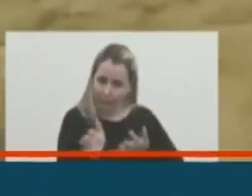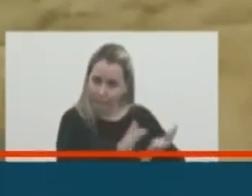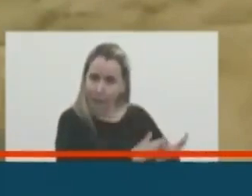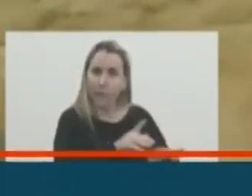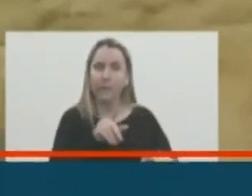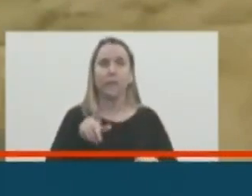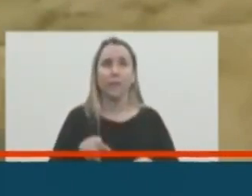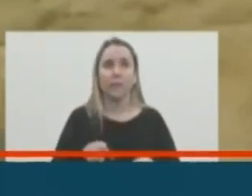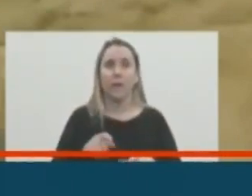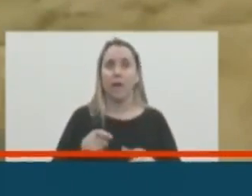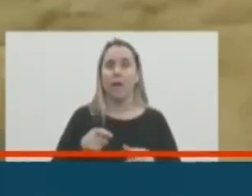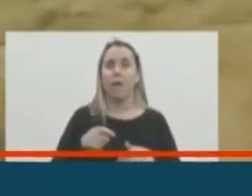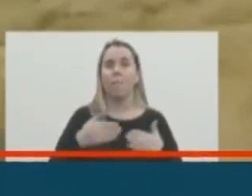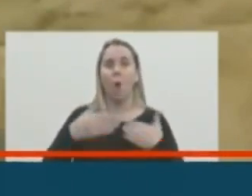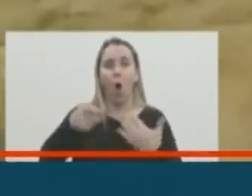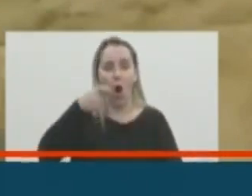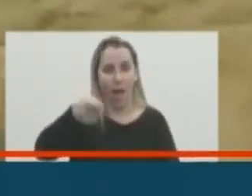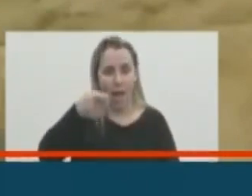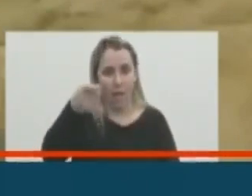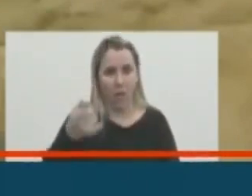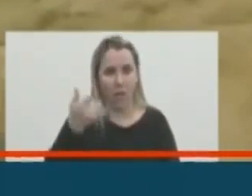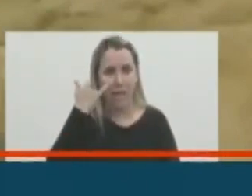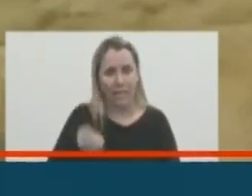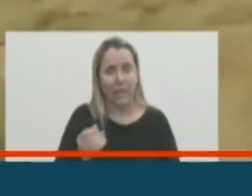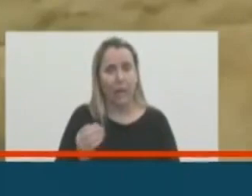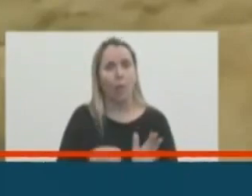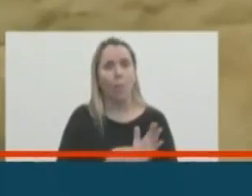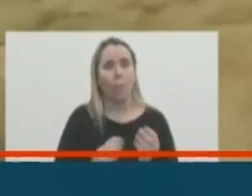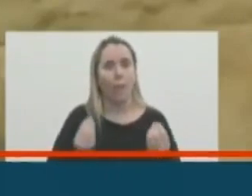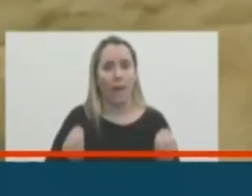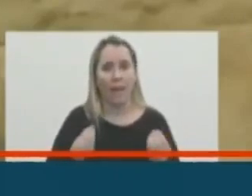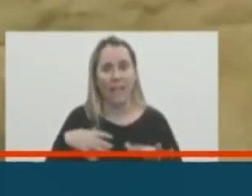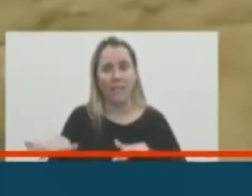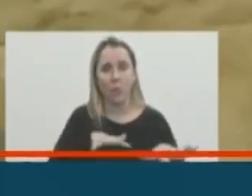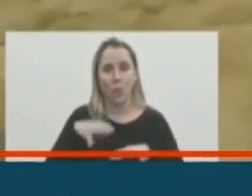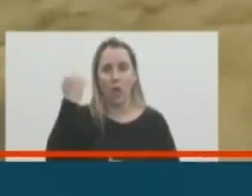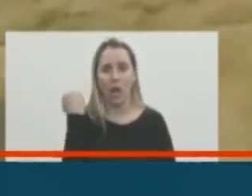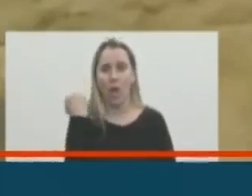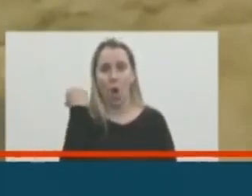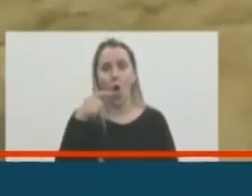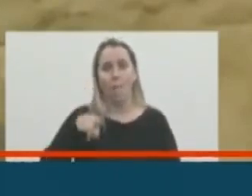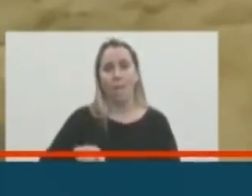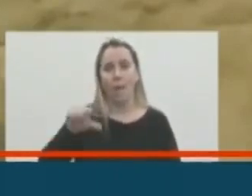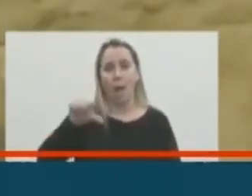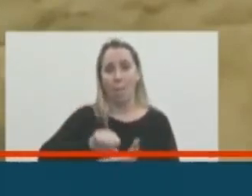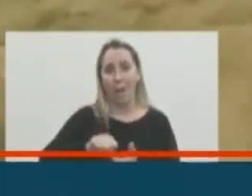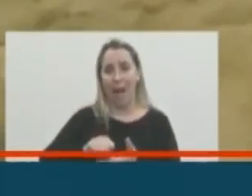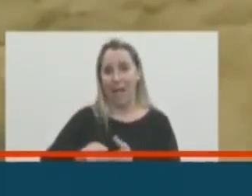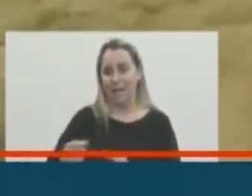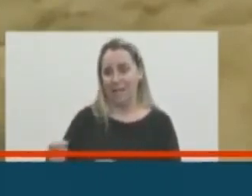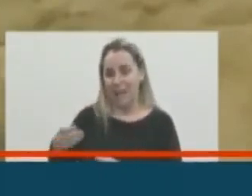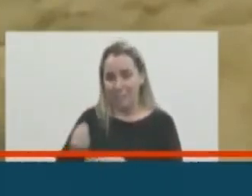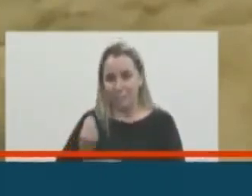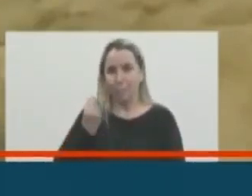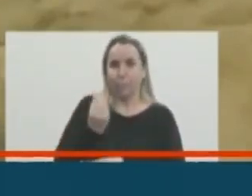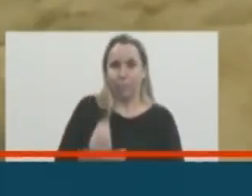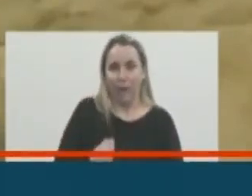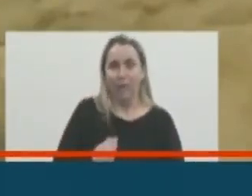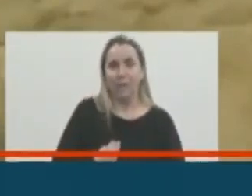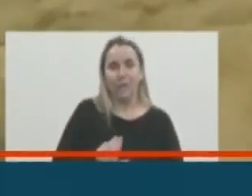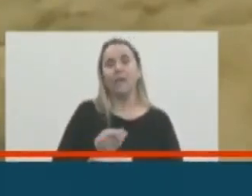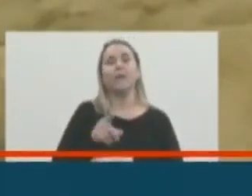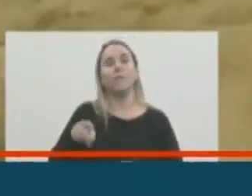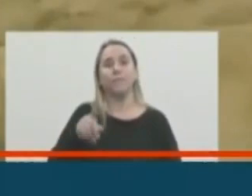the economic situation of a country under a pandemic. Therefore, our country requests the support for this extension, which will be very beneficial